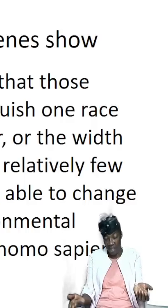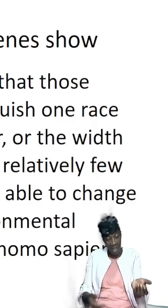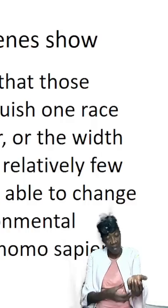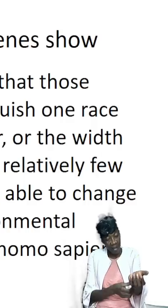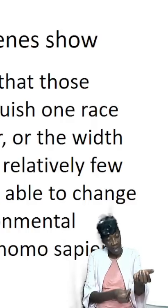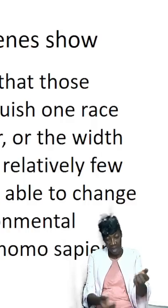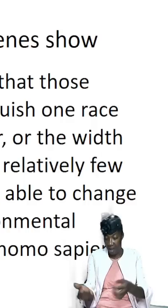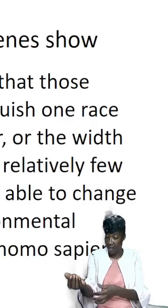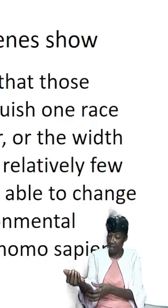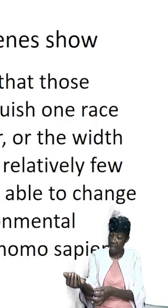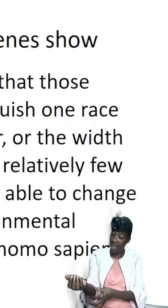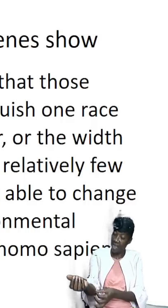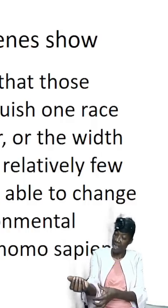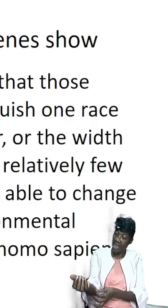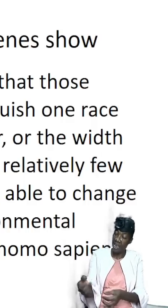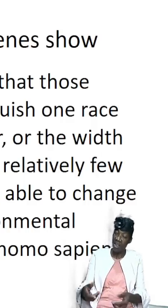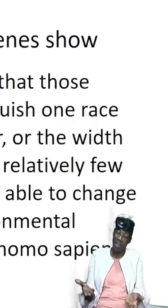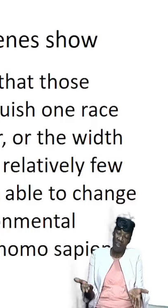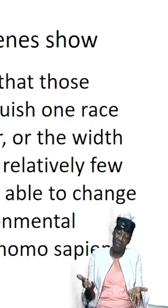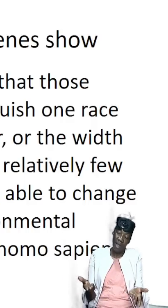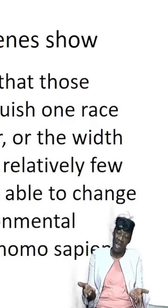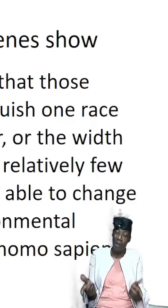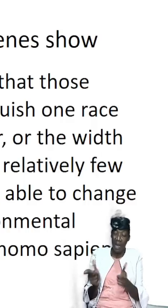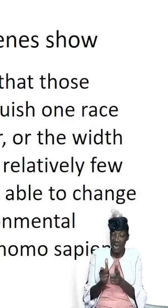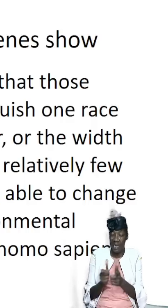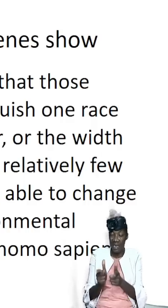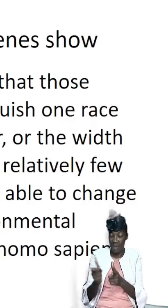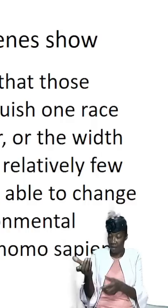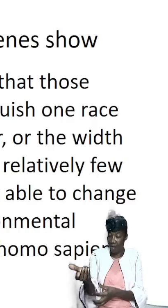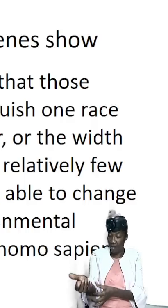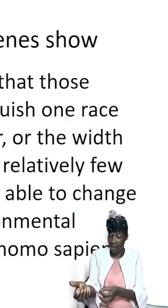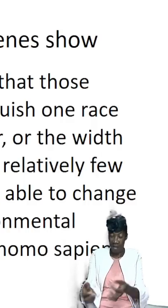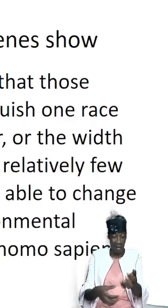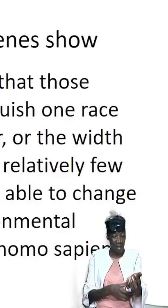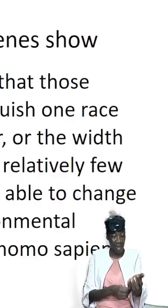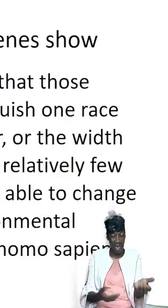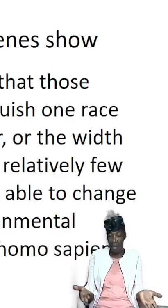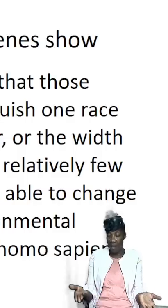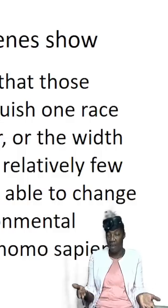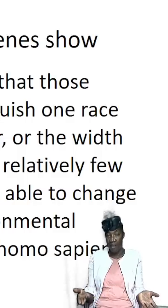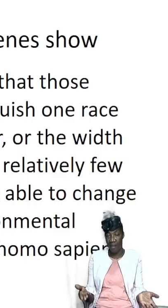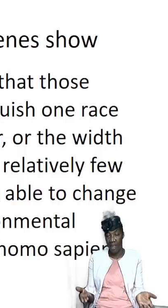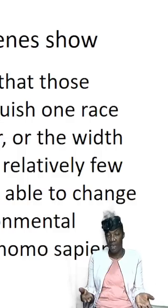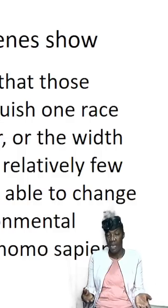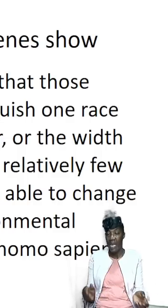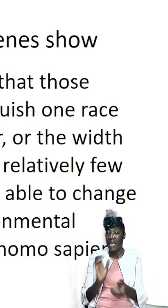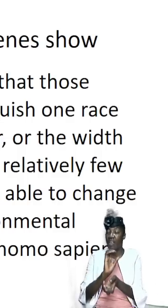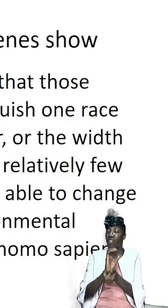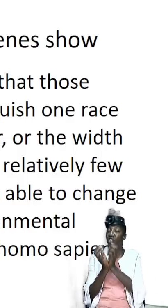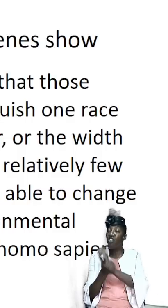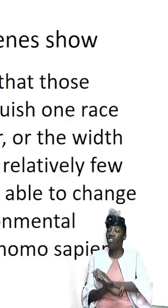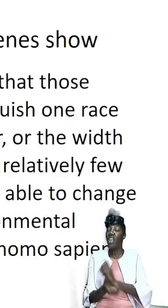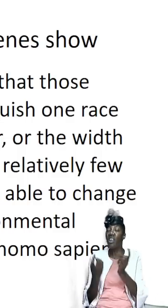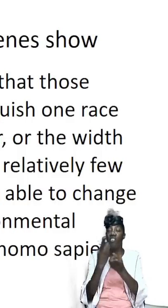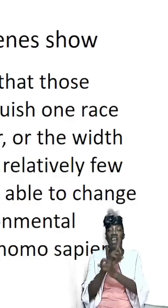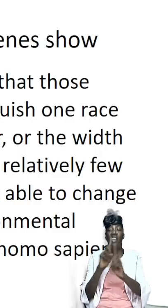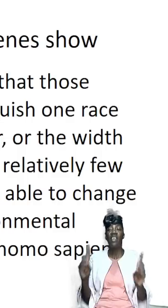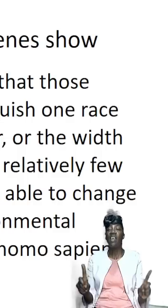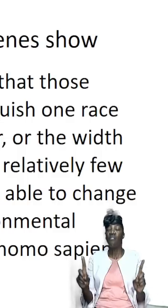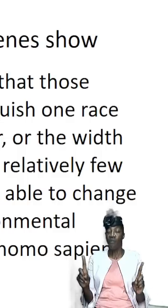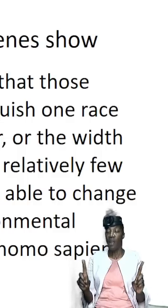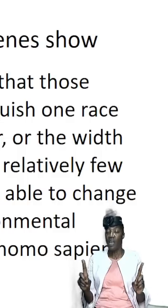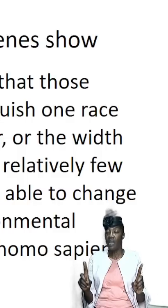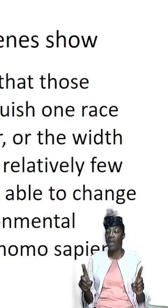areas, less melanin in the skin in other areas. And so the skin colors will change and vary depending